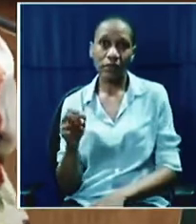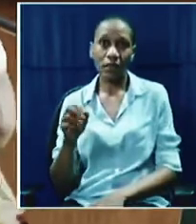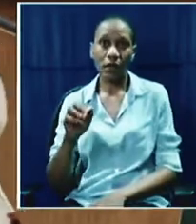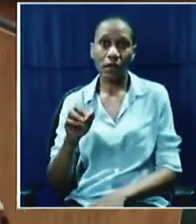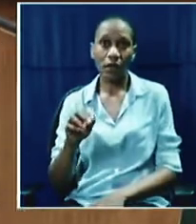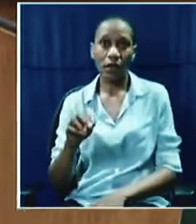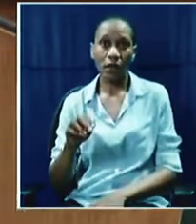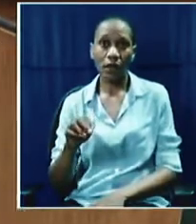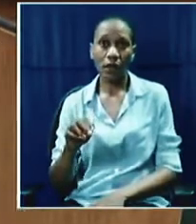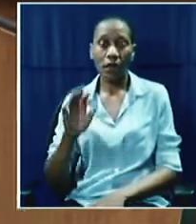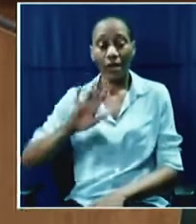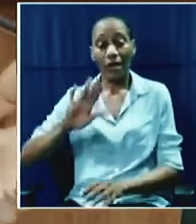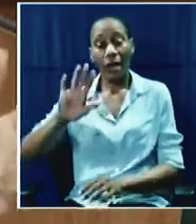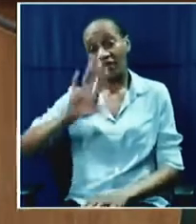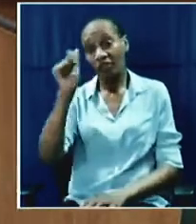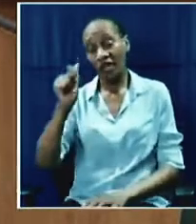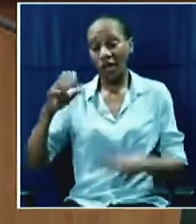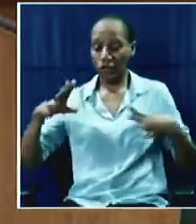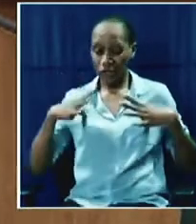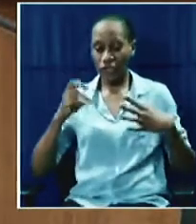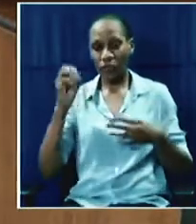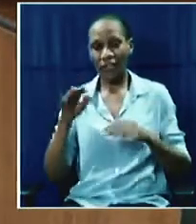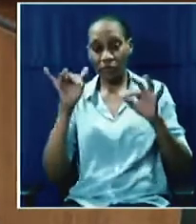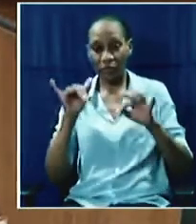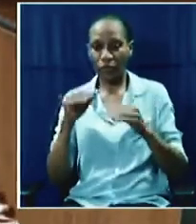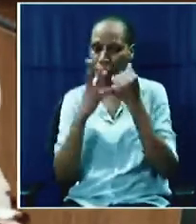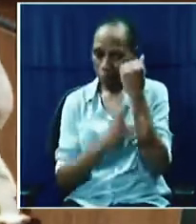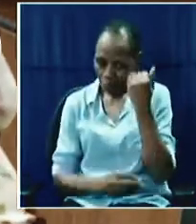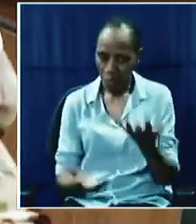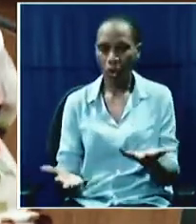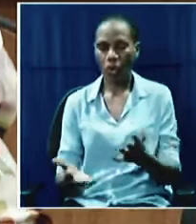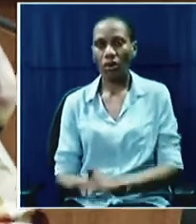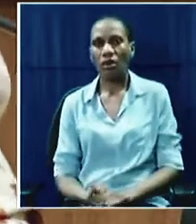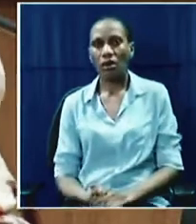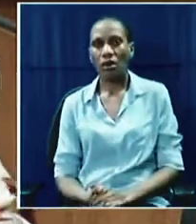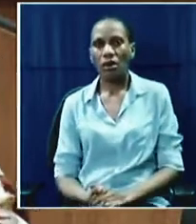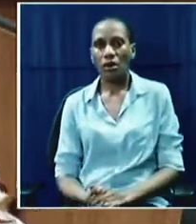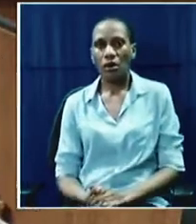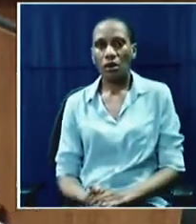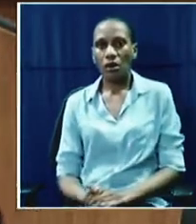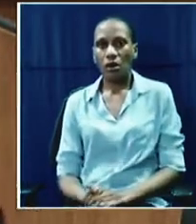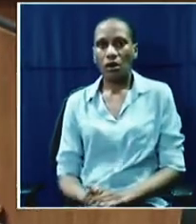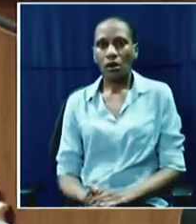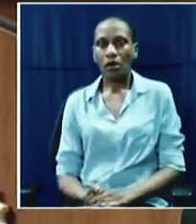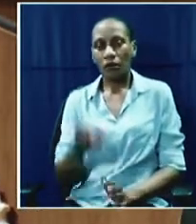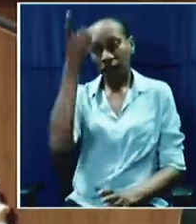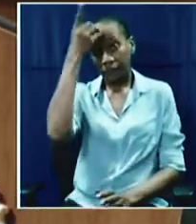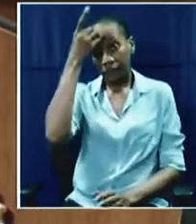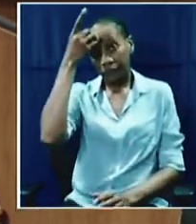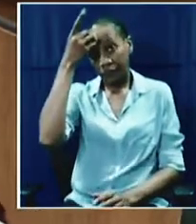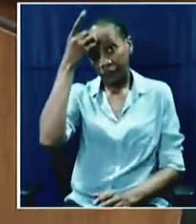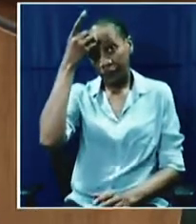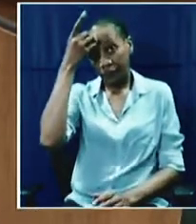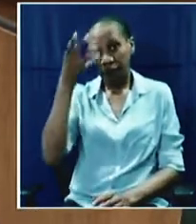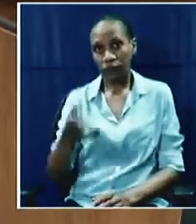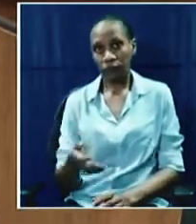poor Africans. Lots of resources, mining, but people are still poor there. eThekwini